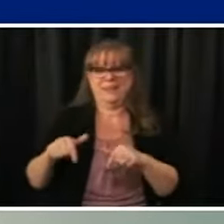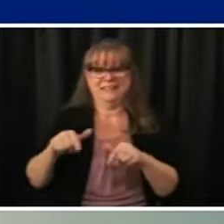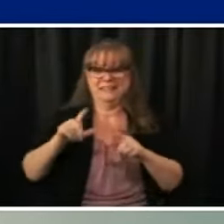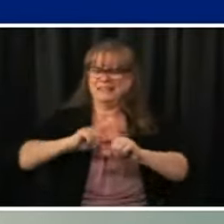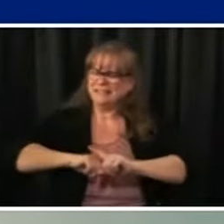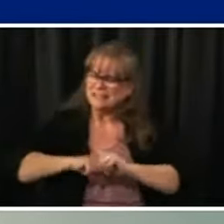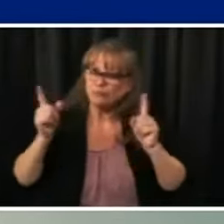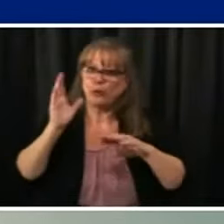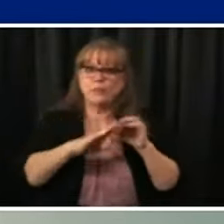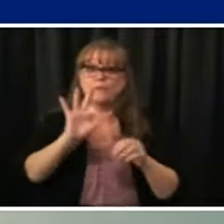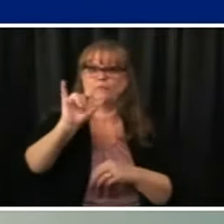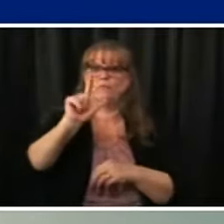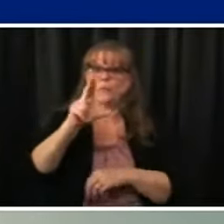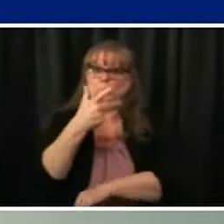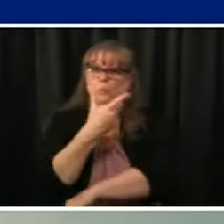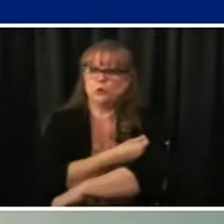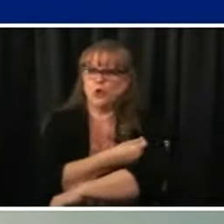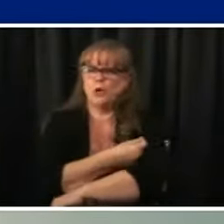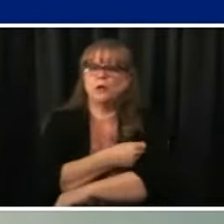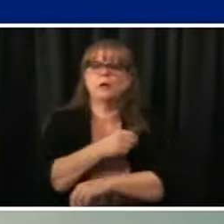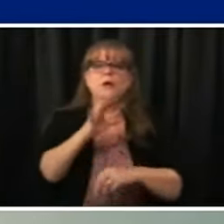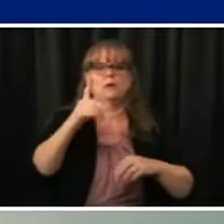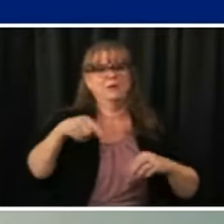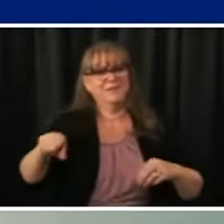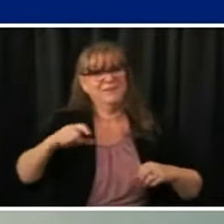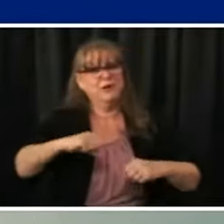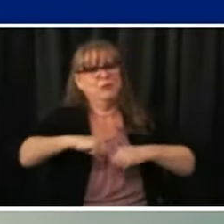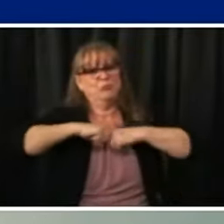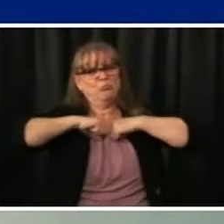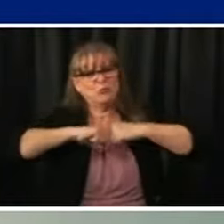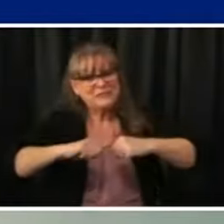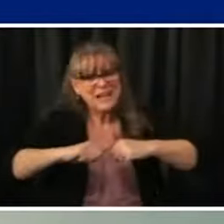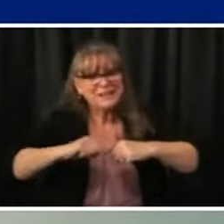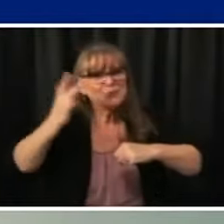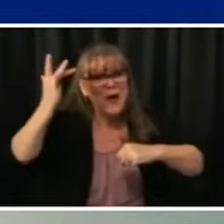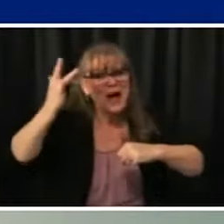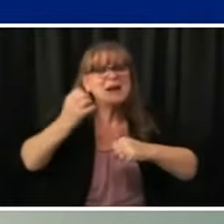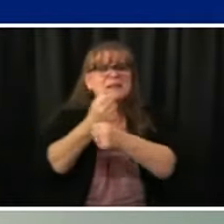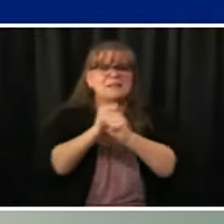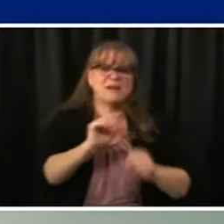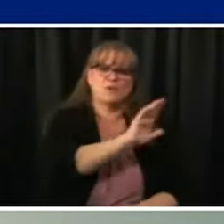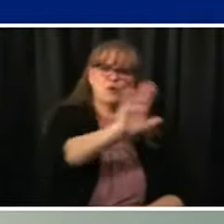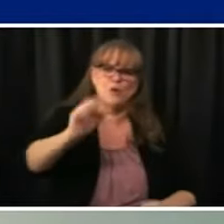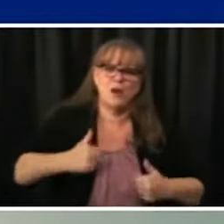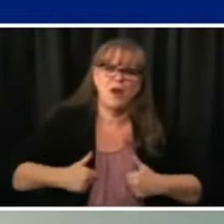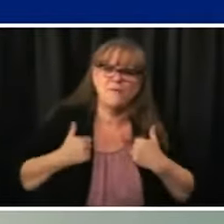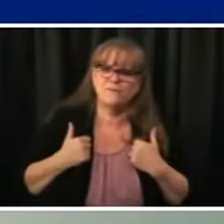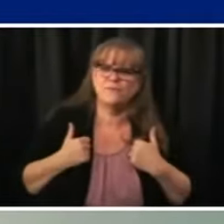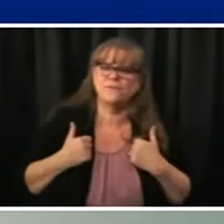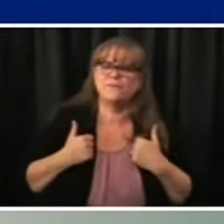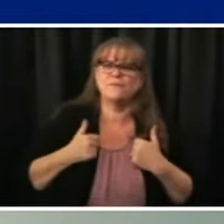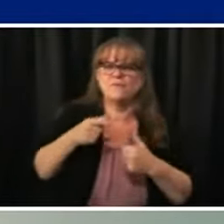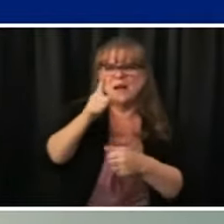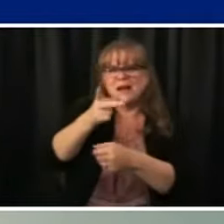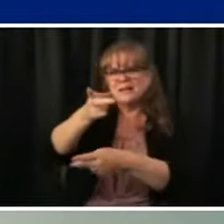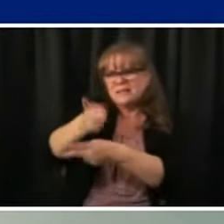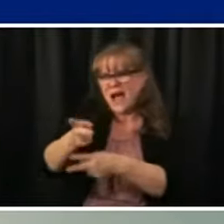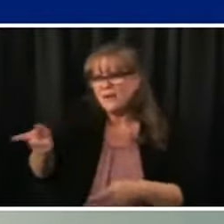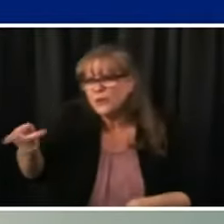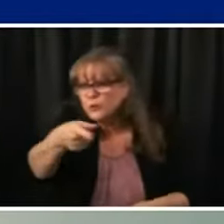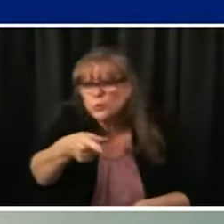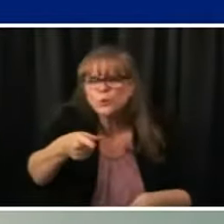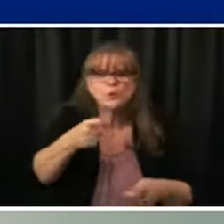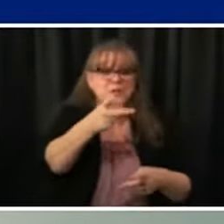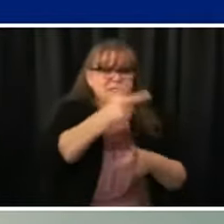saving lives. We need to take care of ourselves, that we can take care of our families, and send a message to our